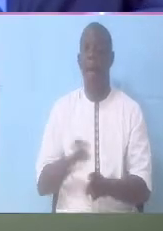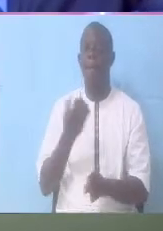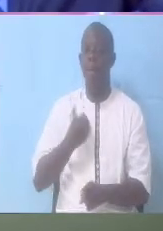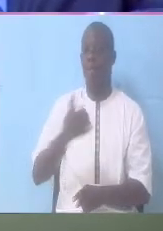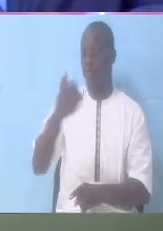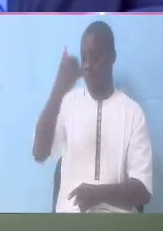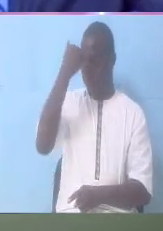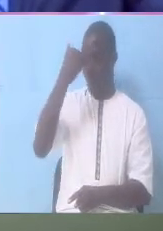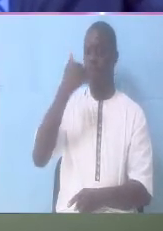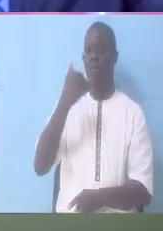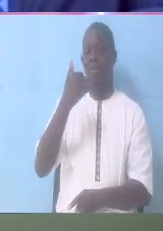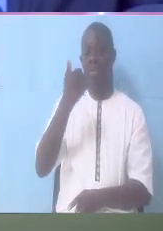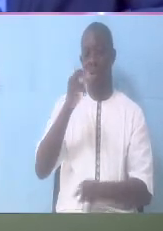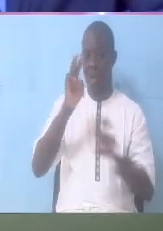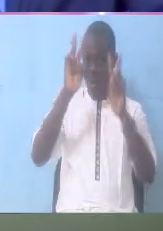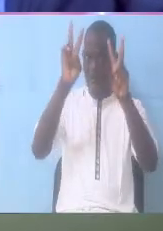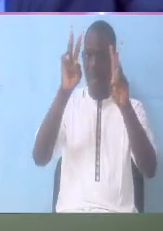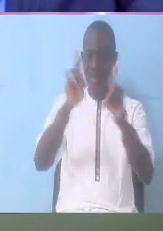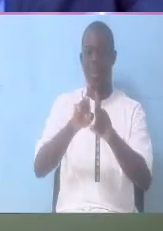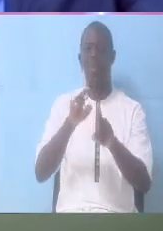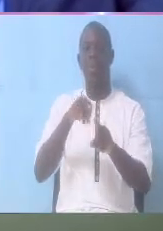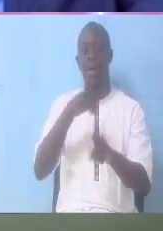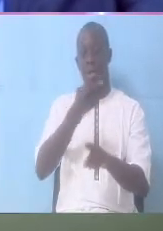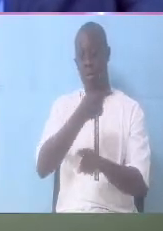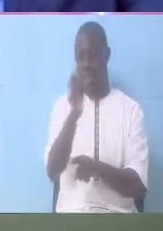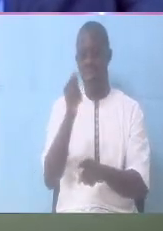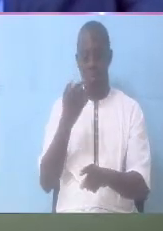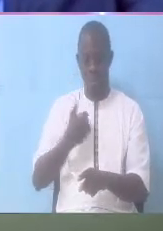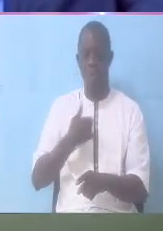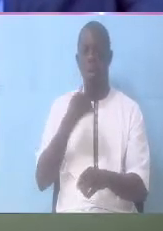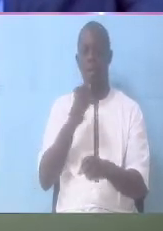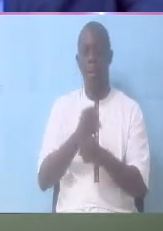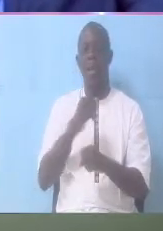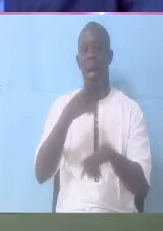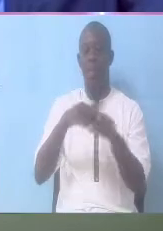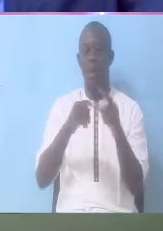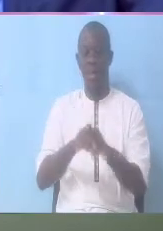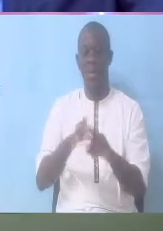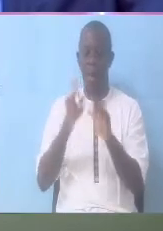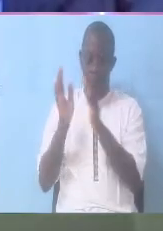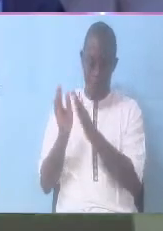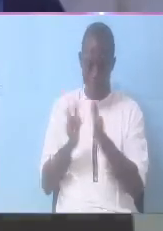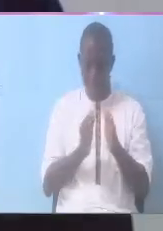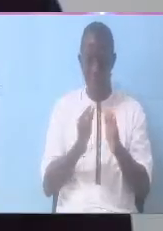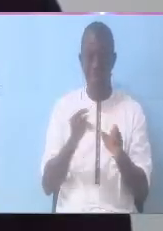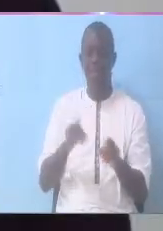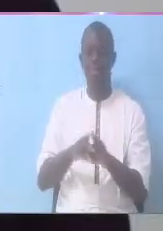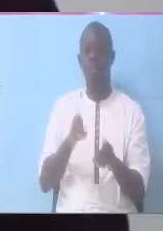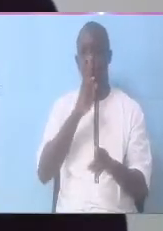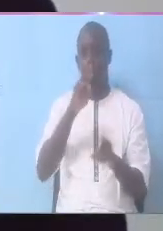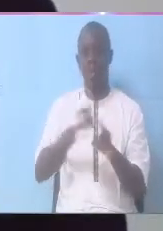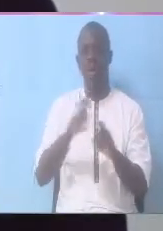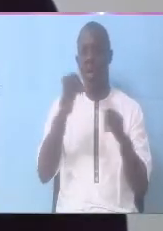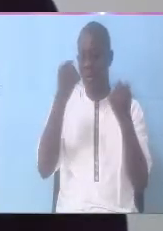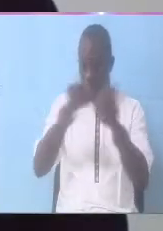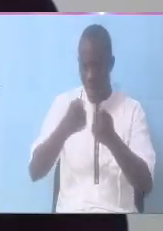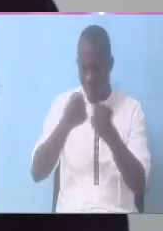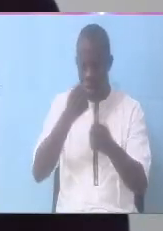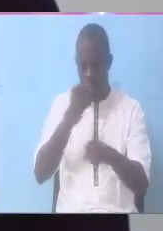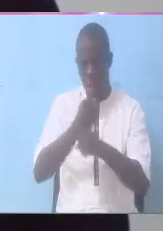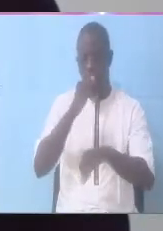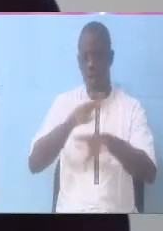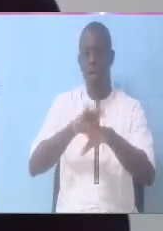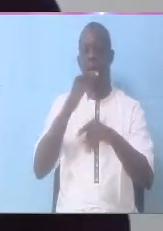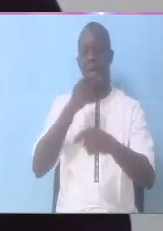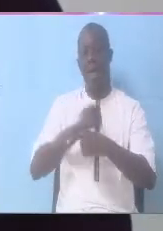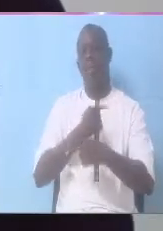that these people were mercenaries. Yeah. That's what he told you. Yeah, yes, because he said to me, if you can see, remember the first batch,